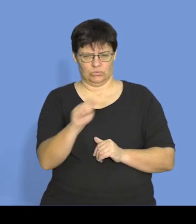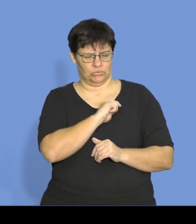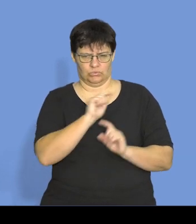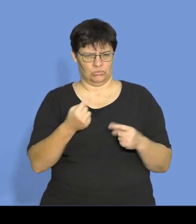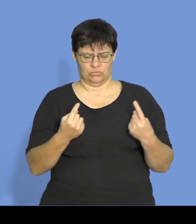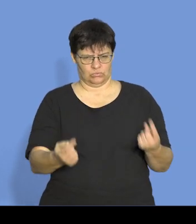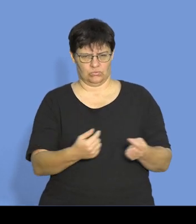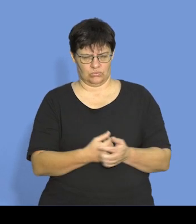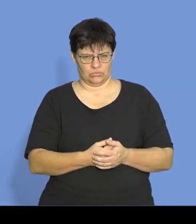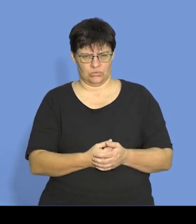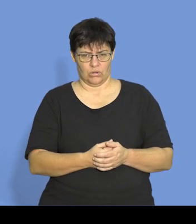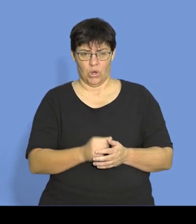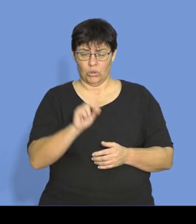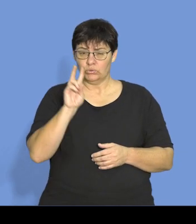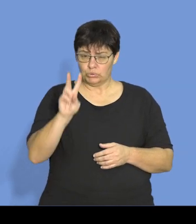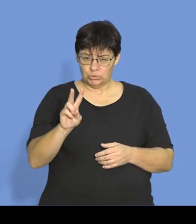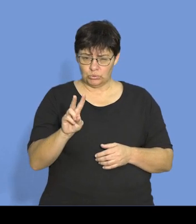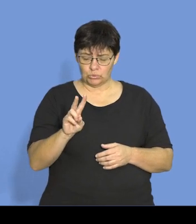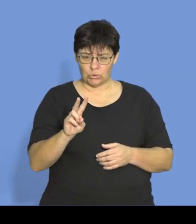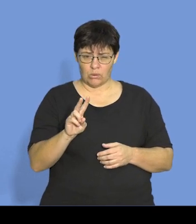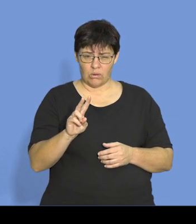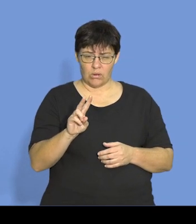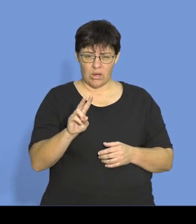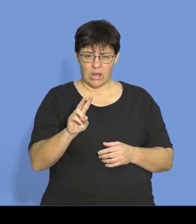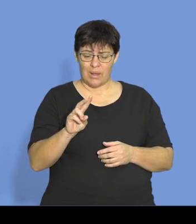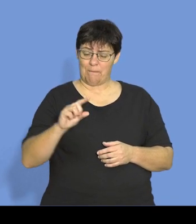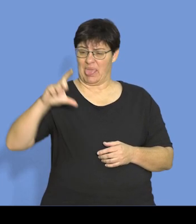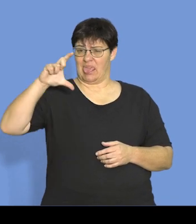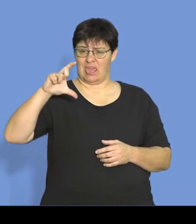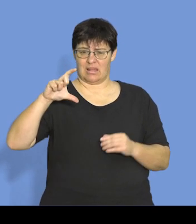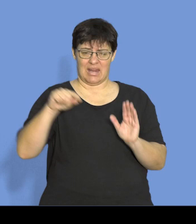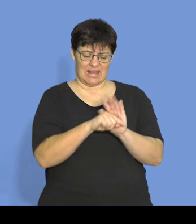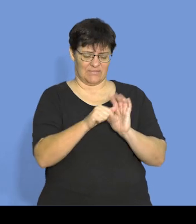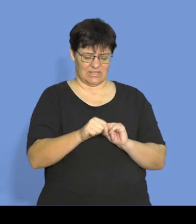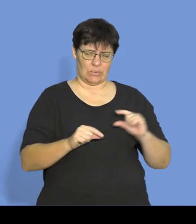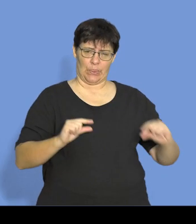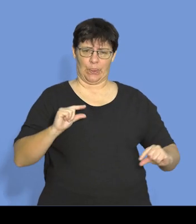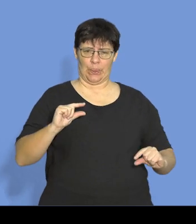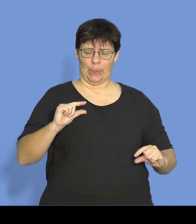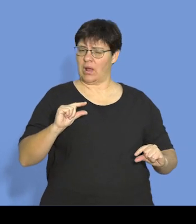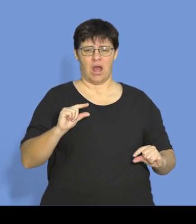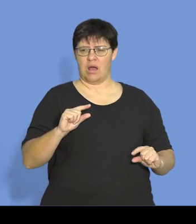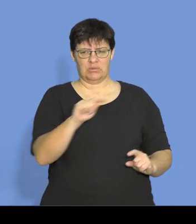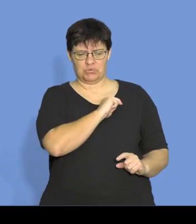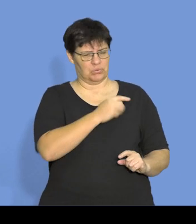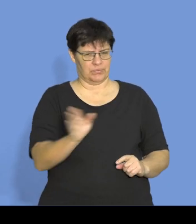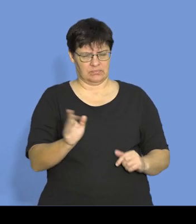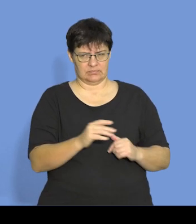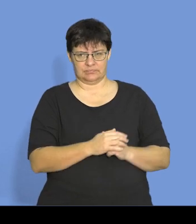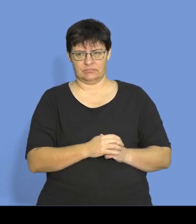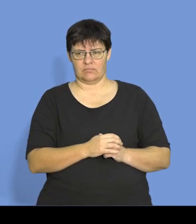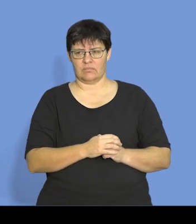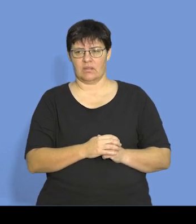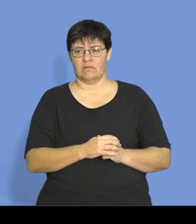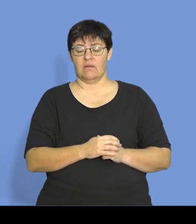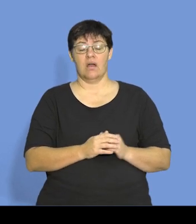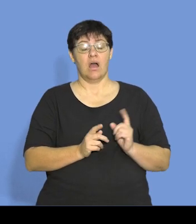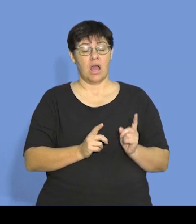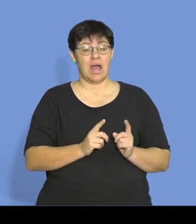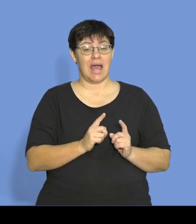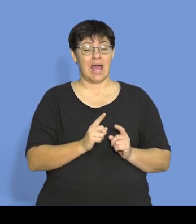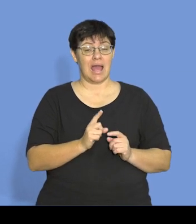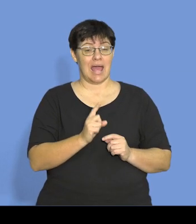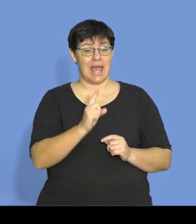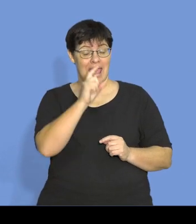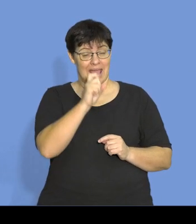is not true. 2 is definitely greater than -6. If I choose 1 as my x, it will